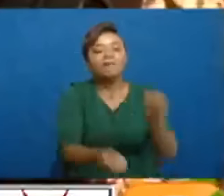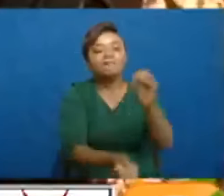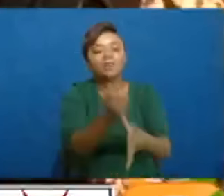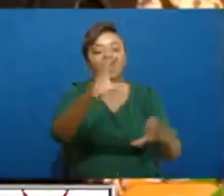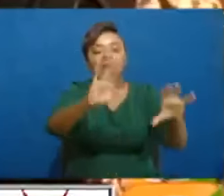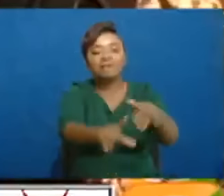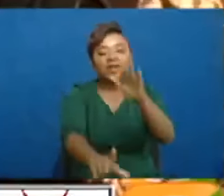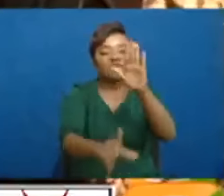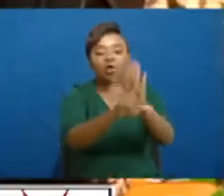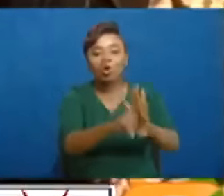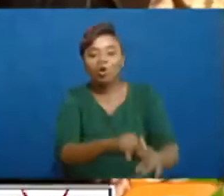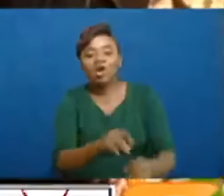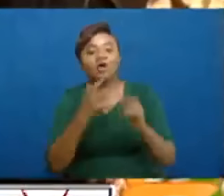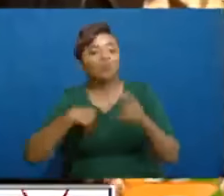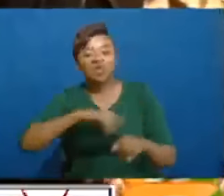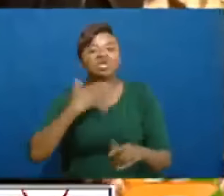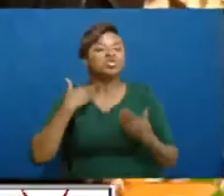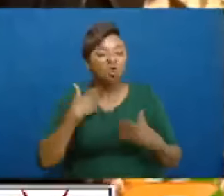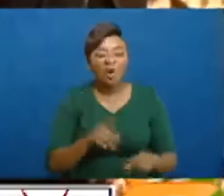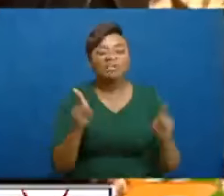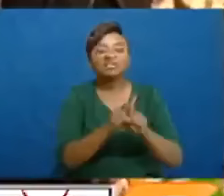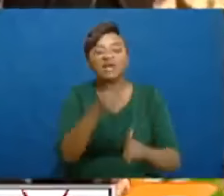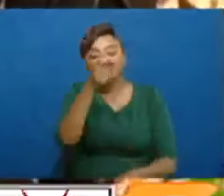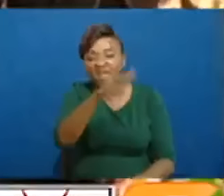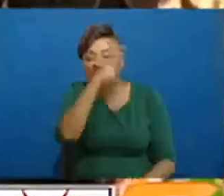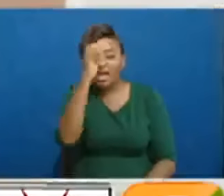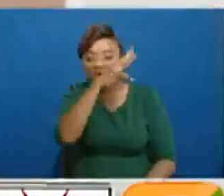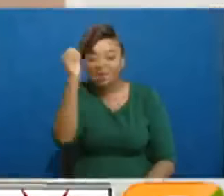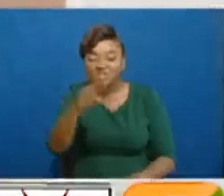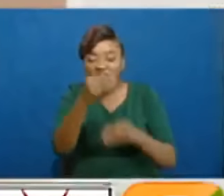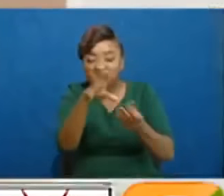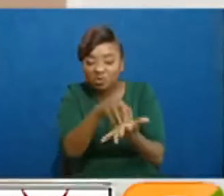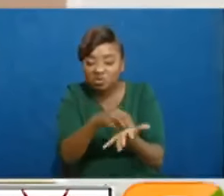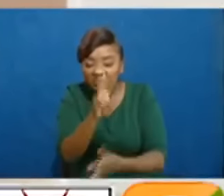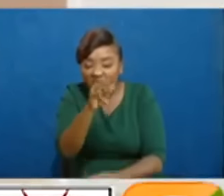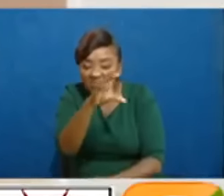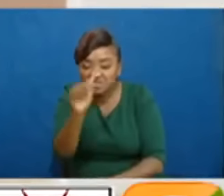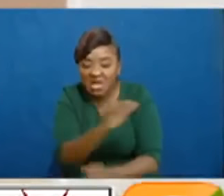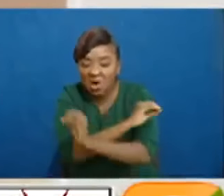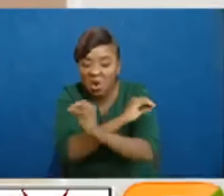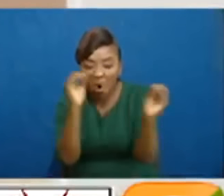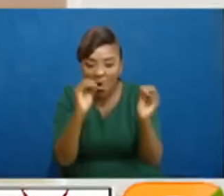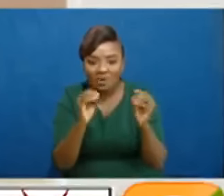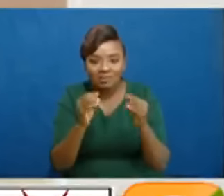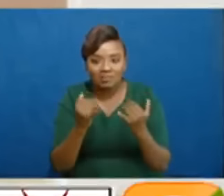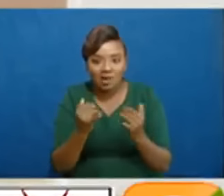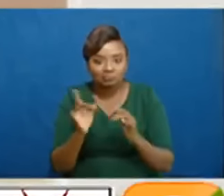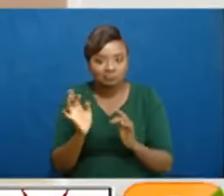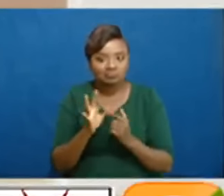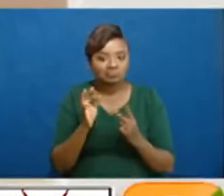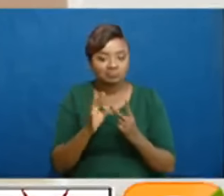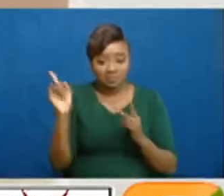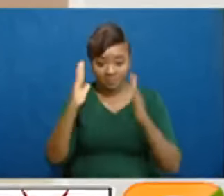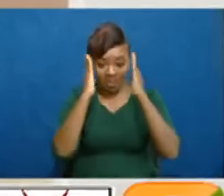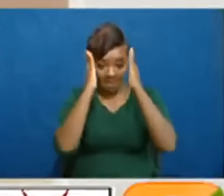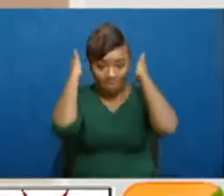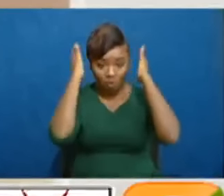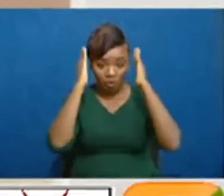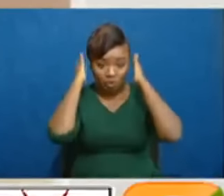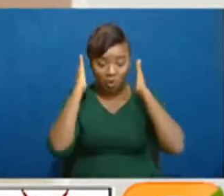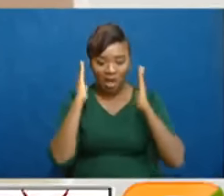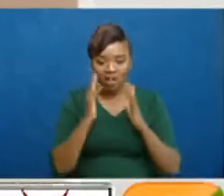yako ka uko bada tukutaki, ata MCA uko ilgo mara kwetu utapata. Alfred Mutua passed for a lucky return. When he went